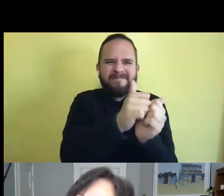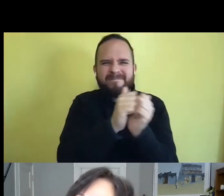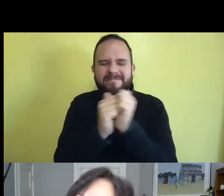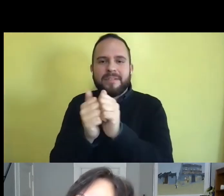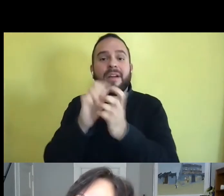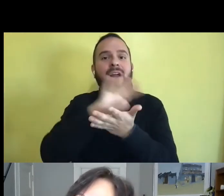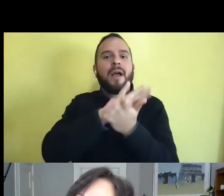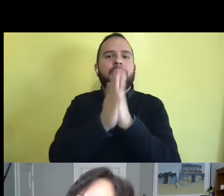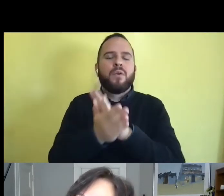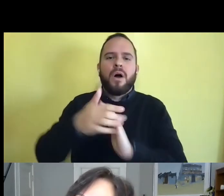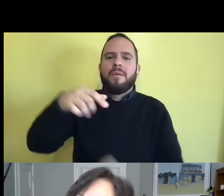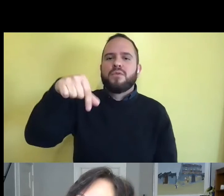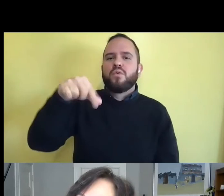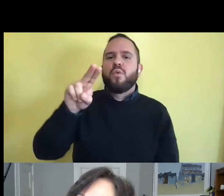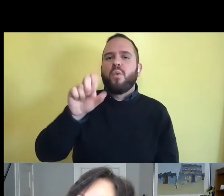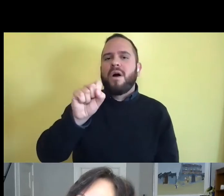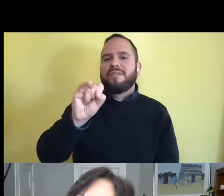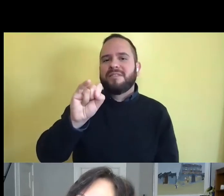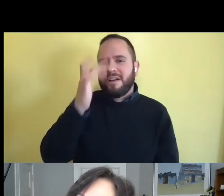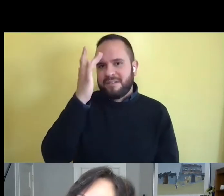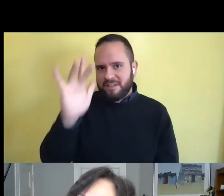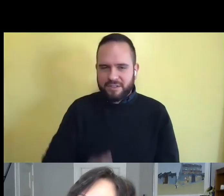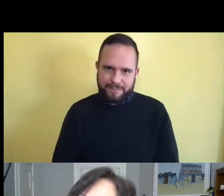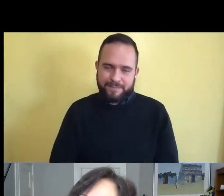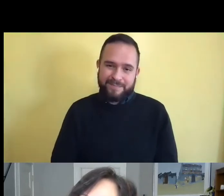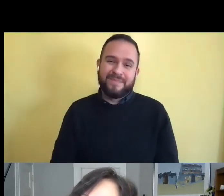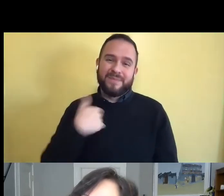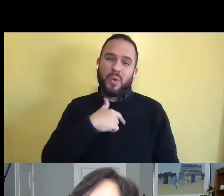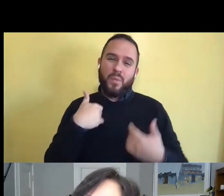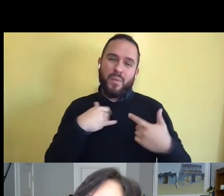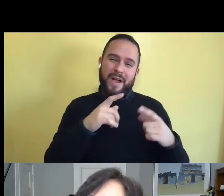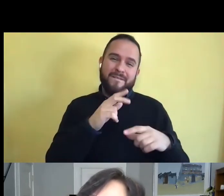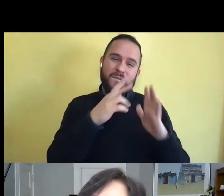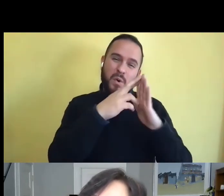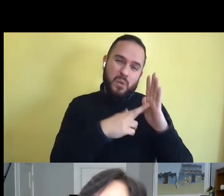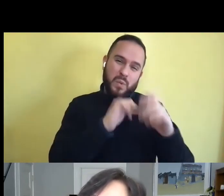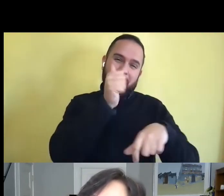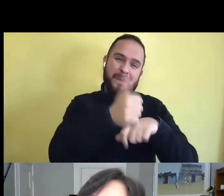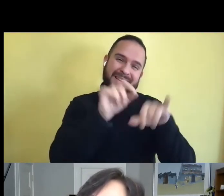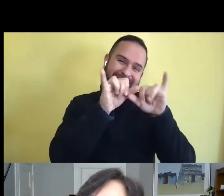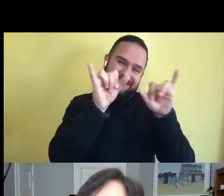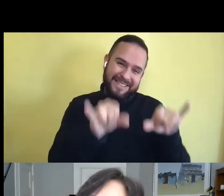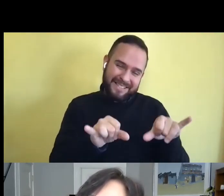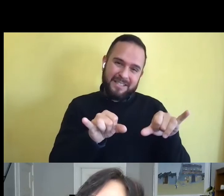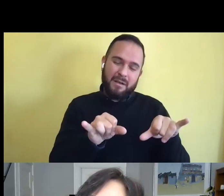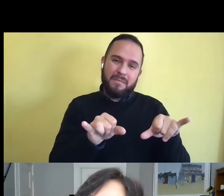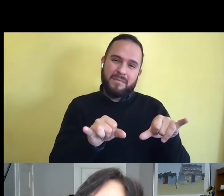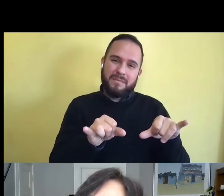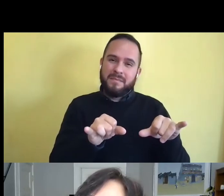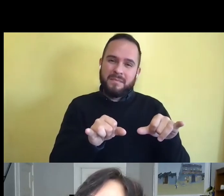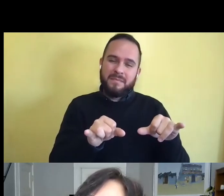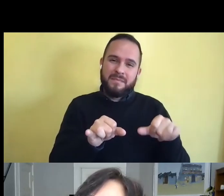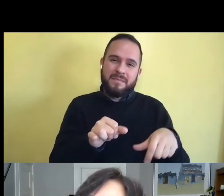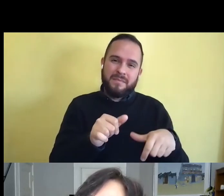quasi-intelligent, and so that we have these rules-based systems that enable decision-making